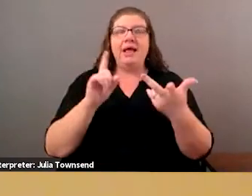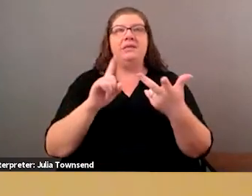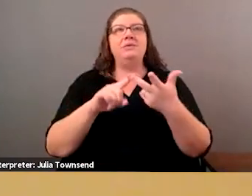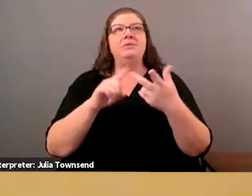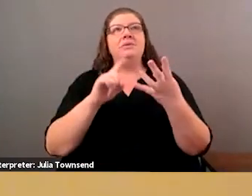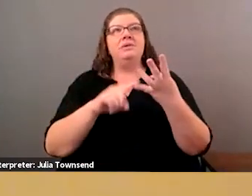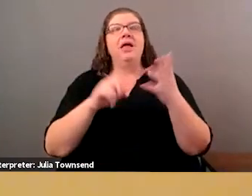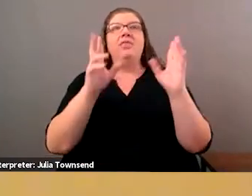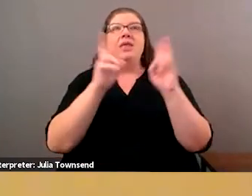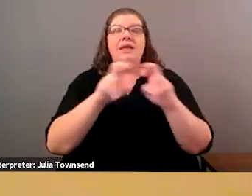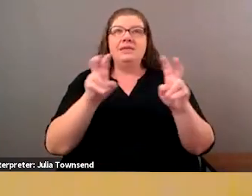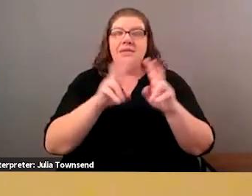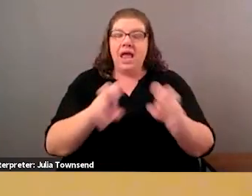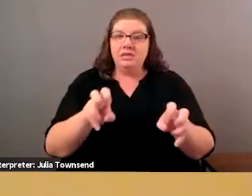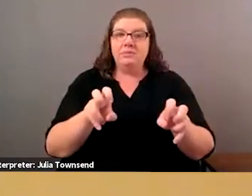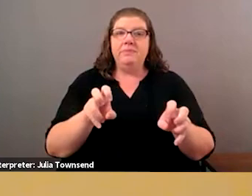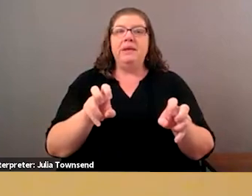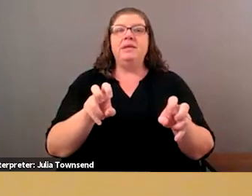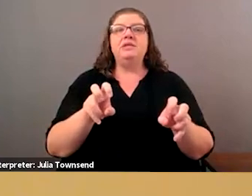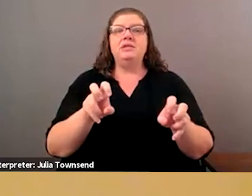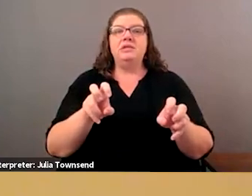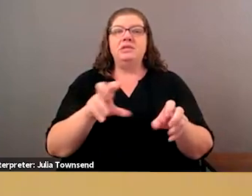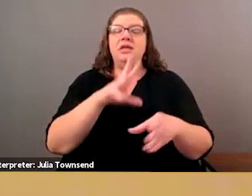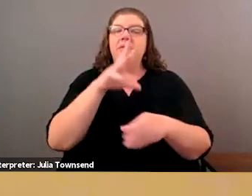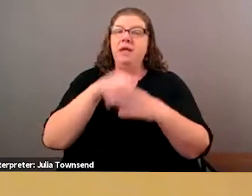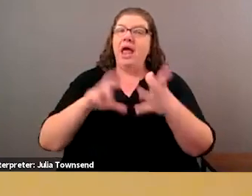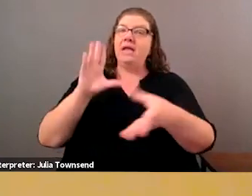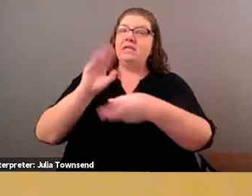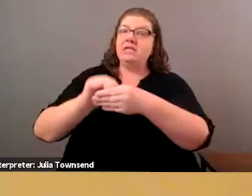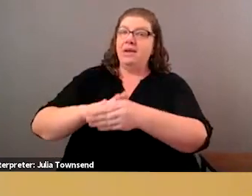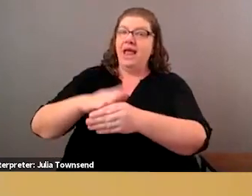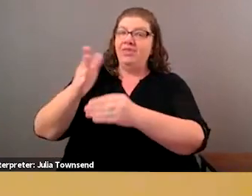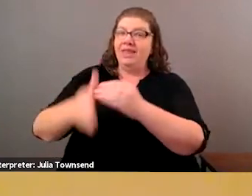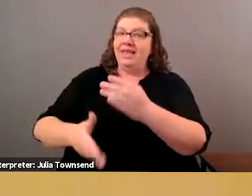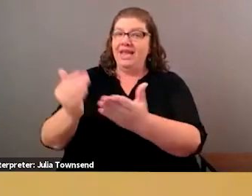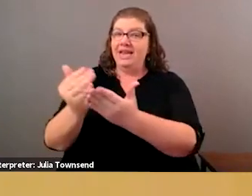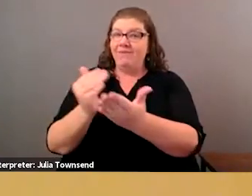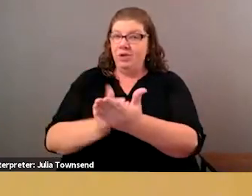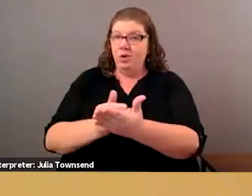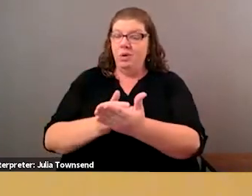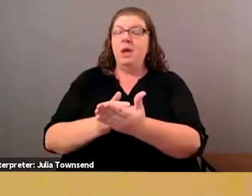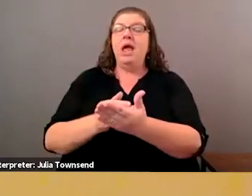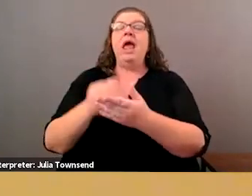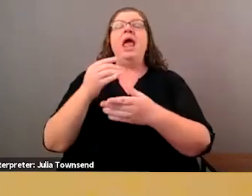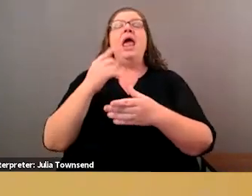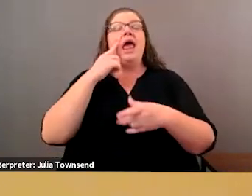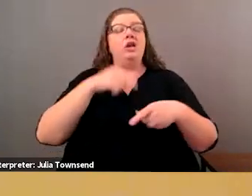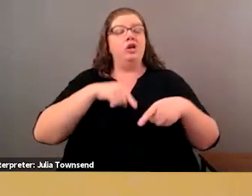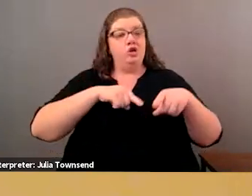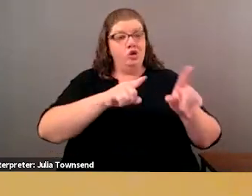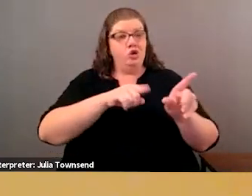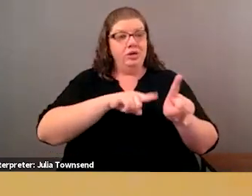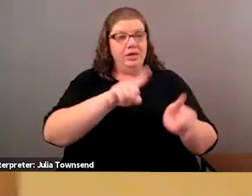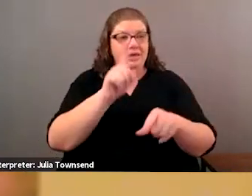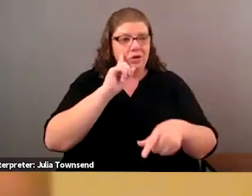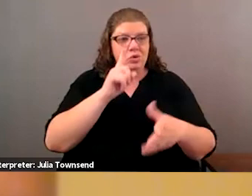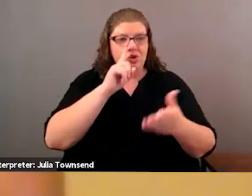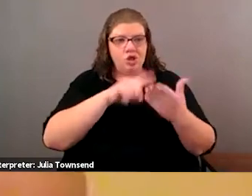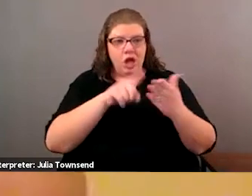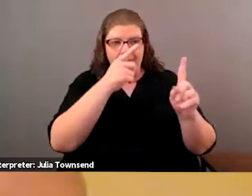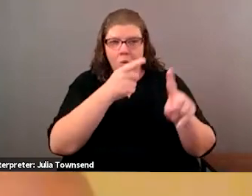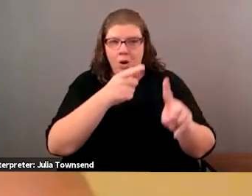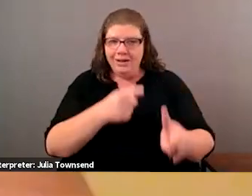that are spread both as summative end of unit as well as formative section checkpoints